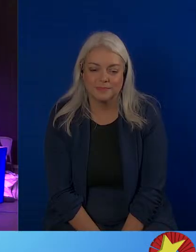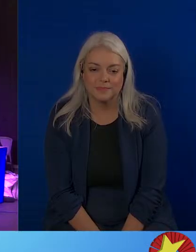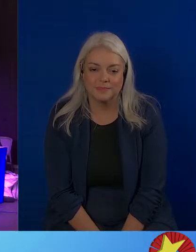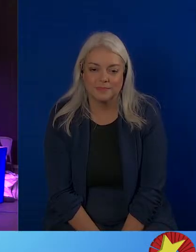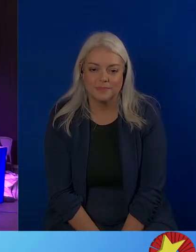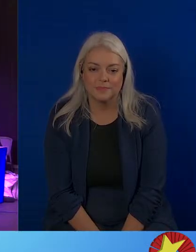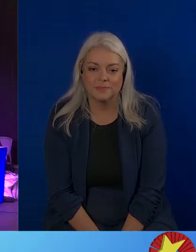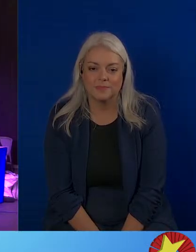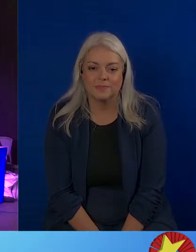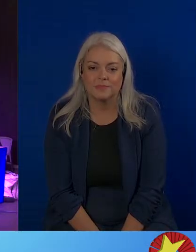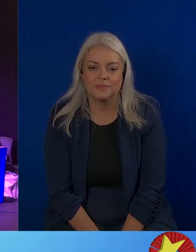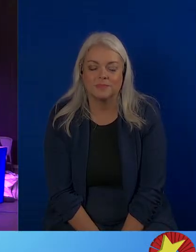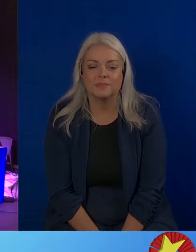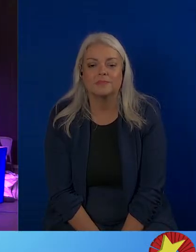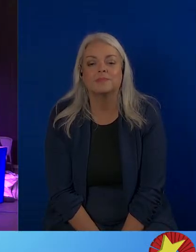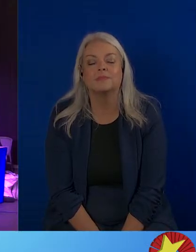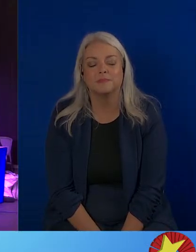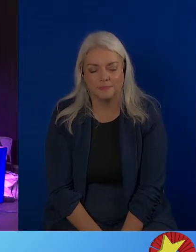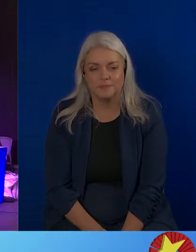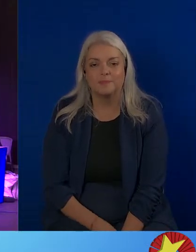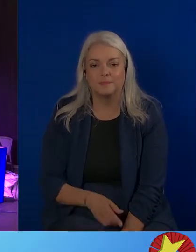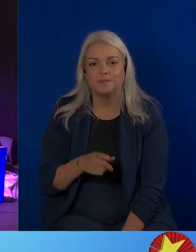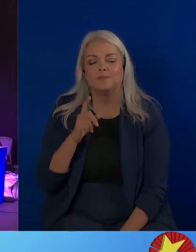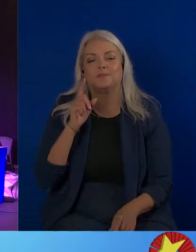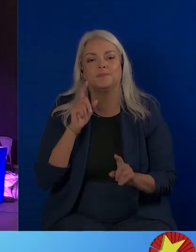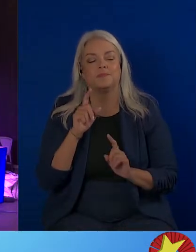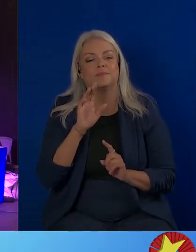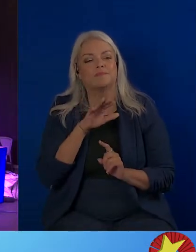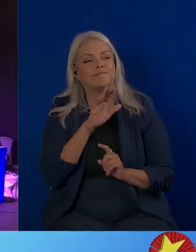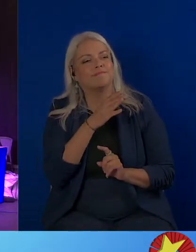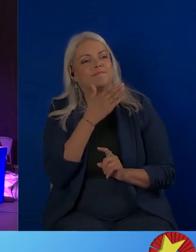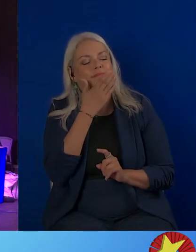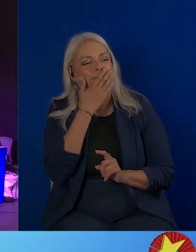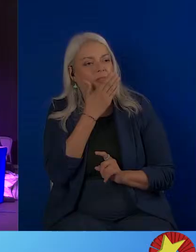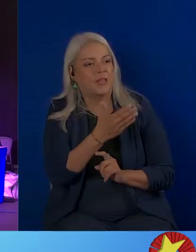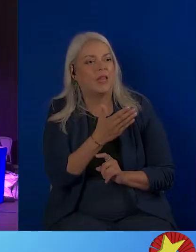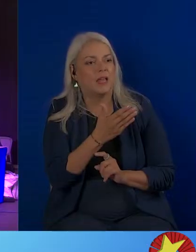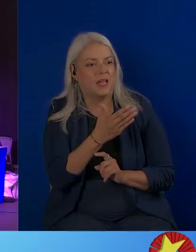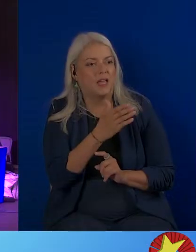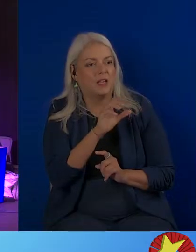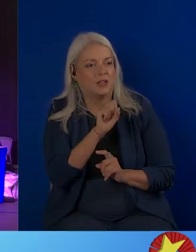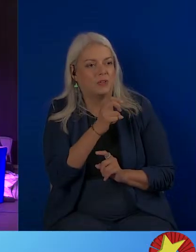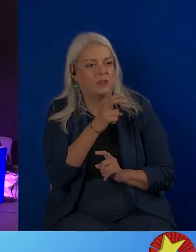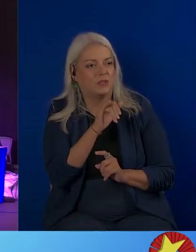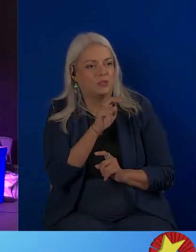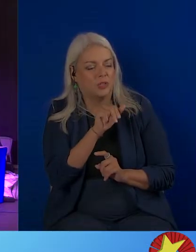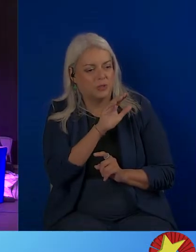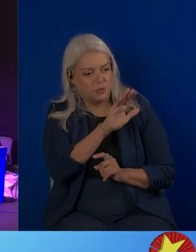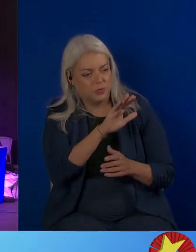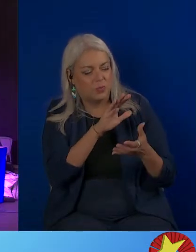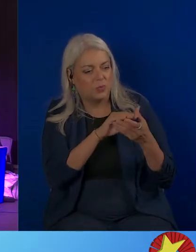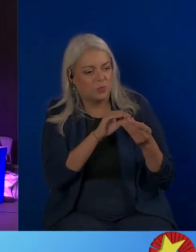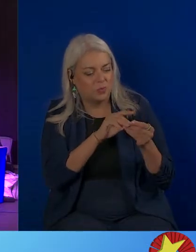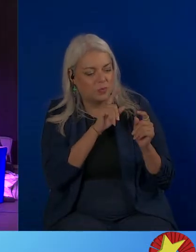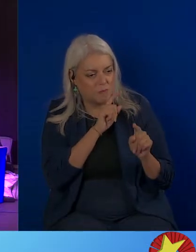For those who are on the phone, this is Linda Bove speaking. Thank you for your report, and Annette as